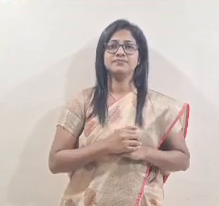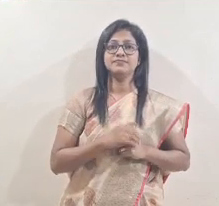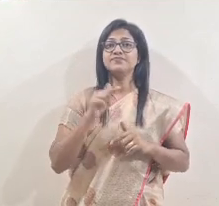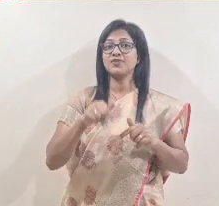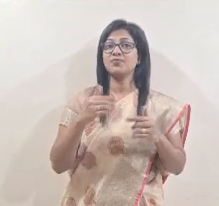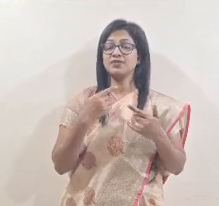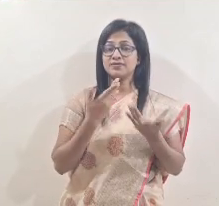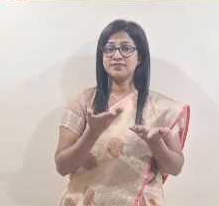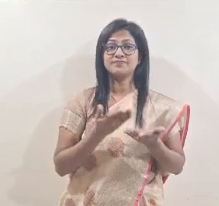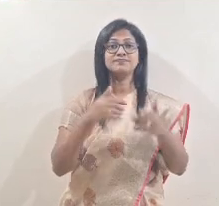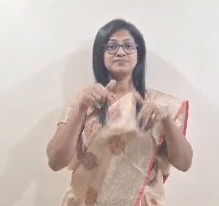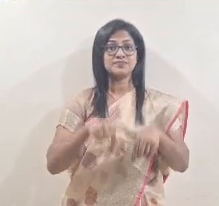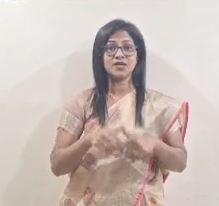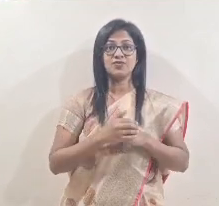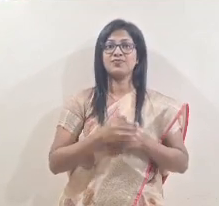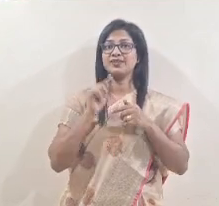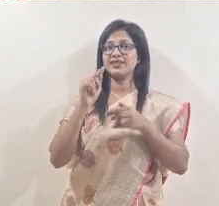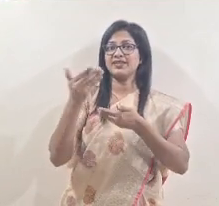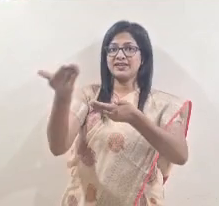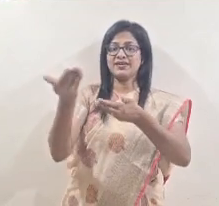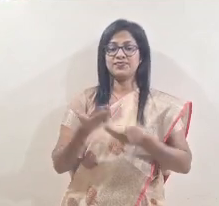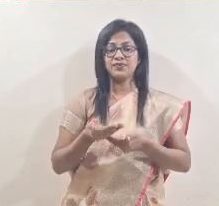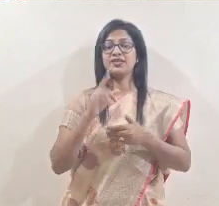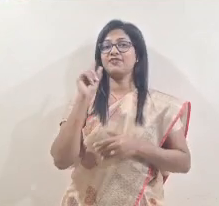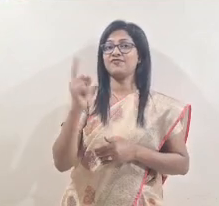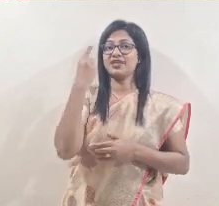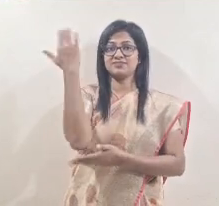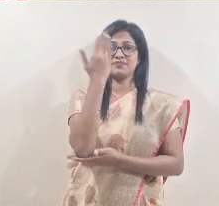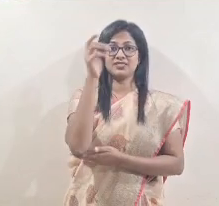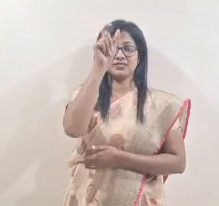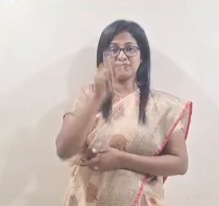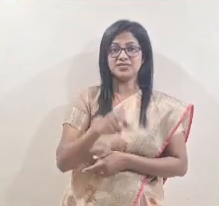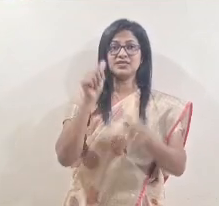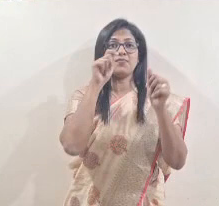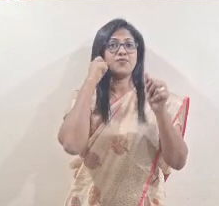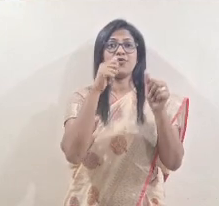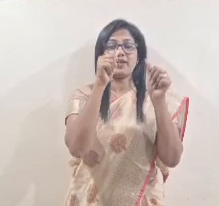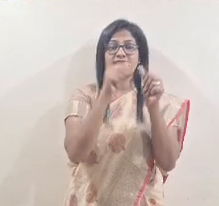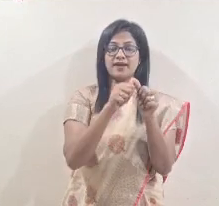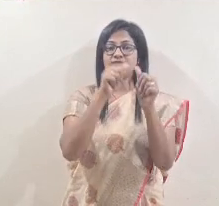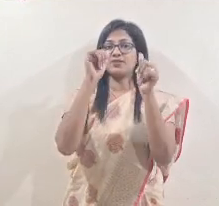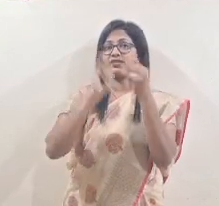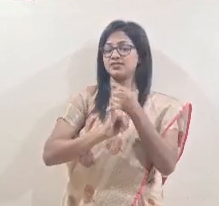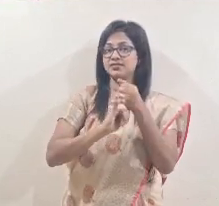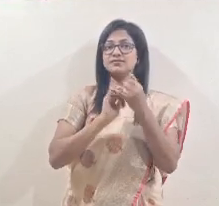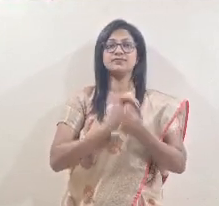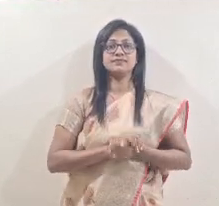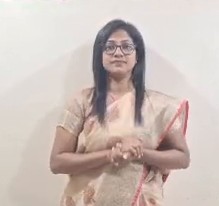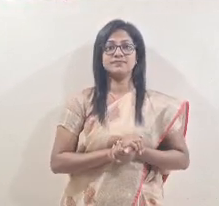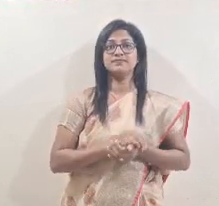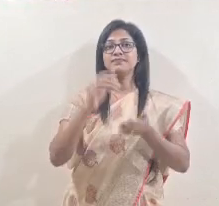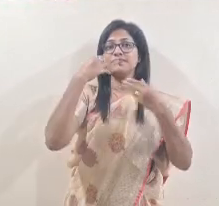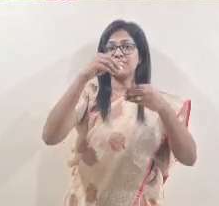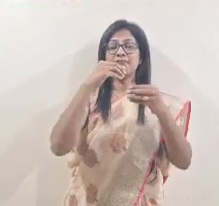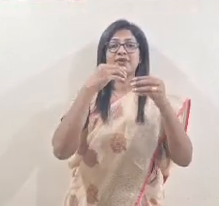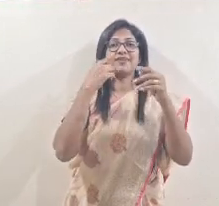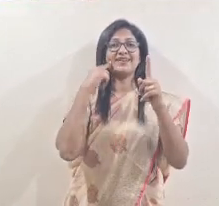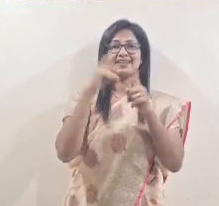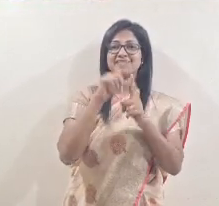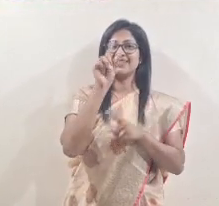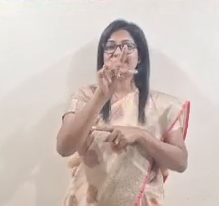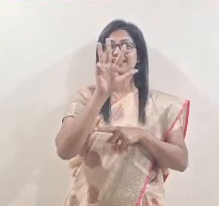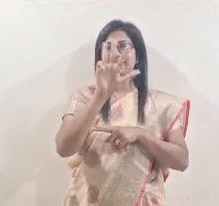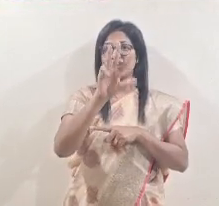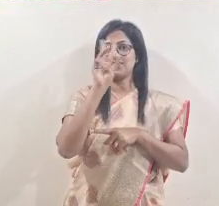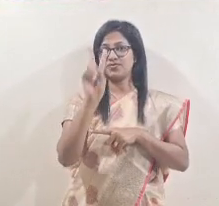With that, I would now like to invite the first presenter, Anurag Sonkar, paper ID 92, who will